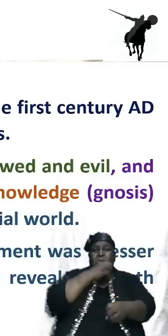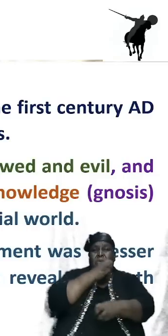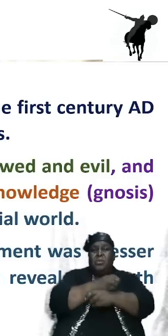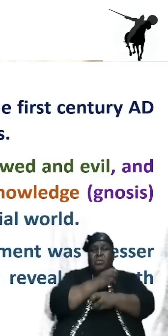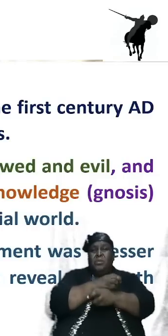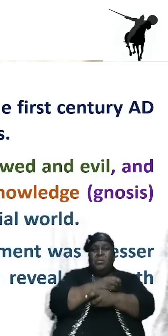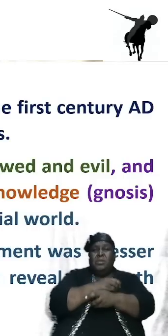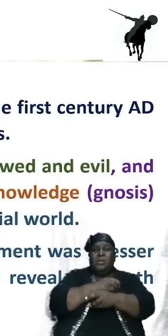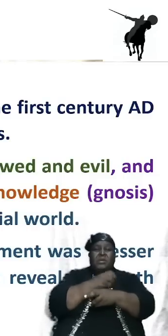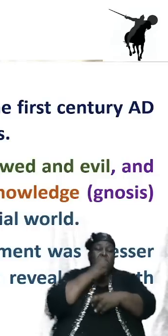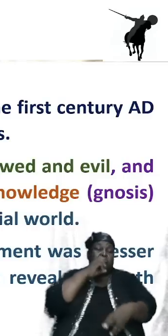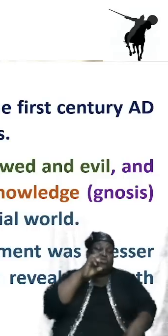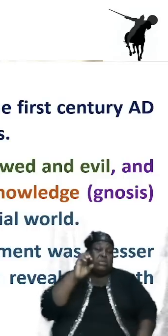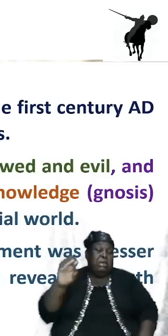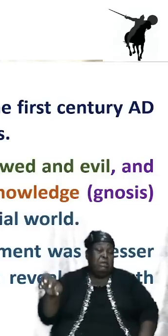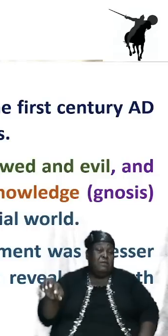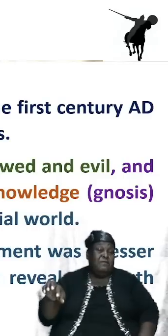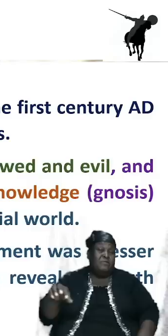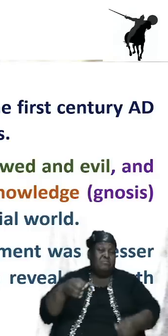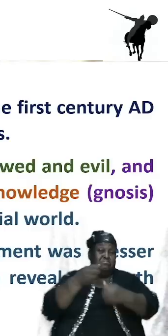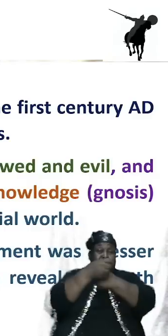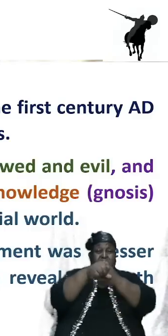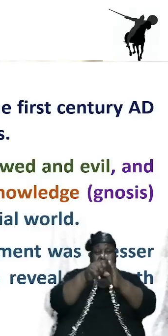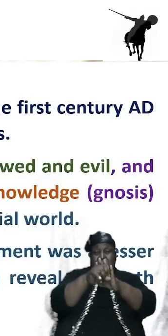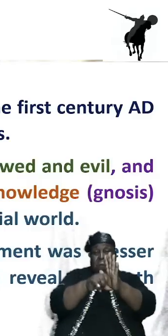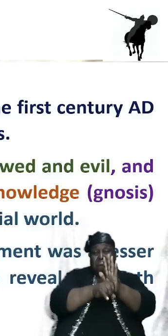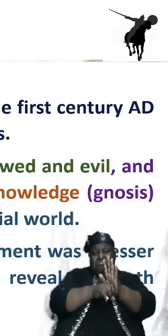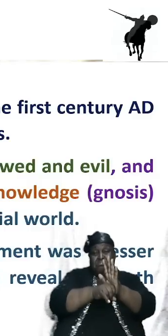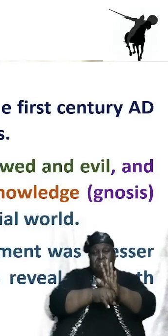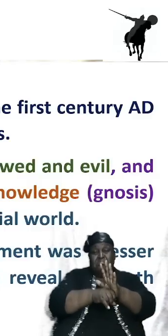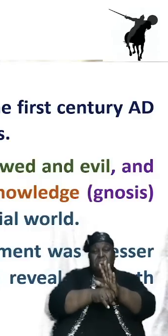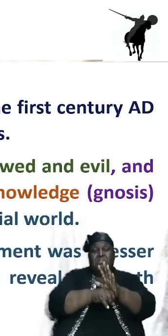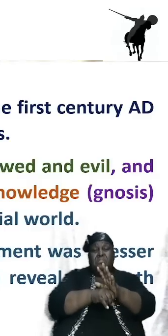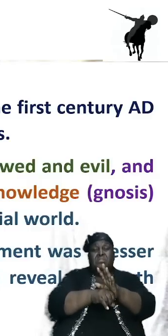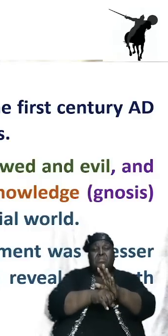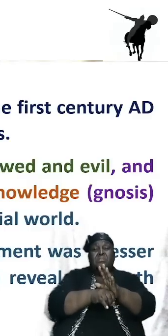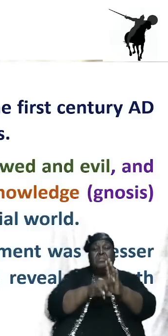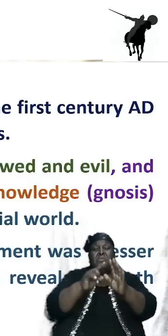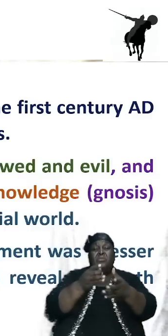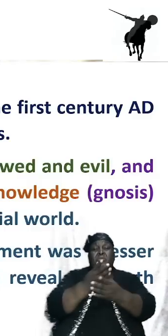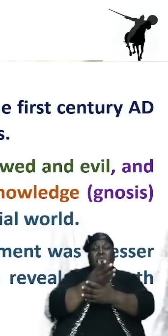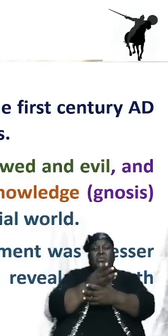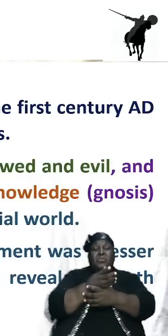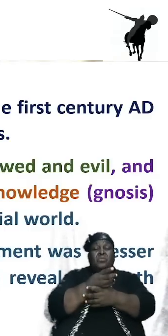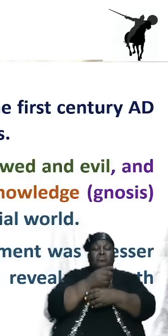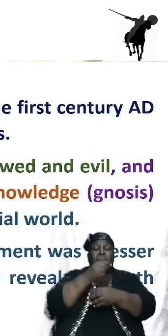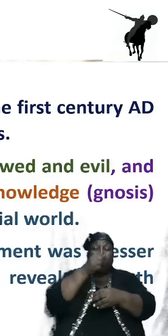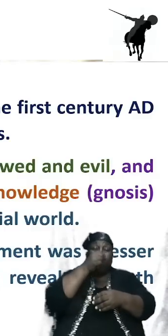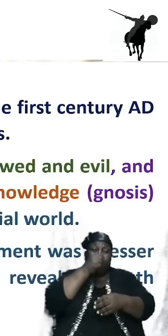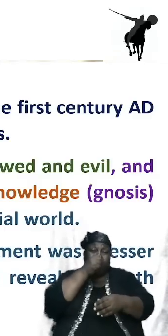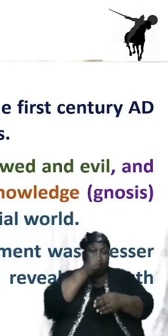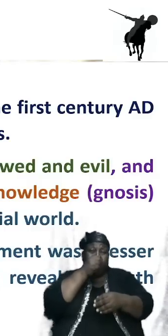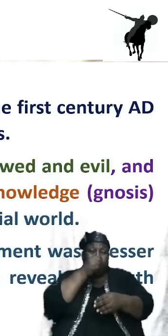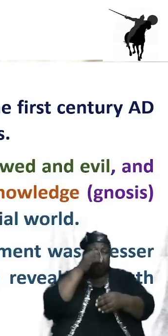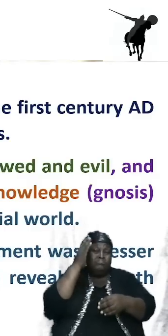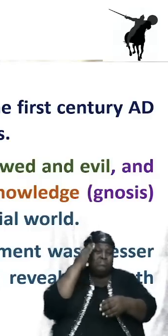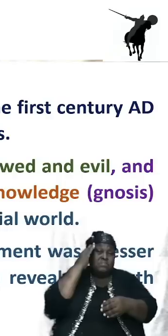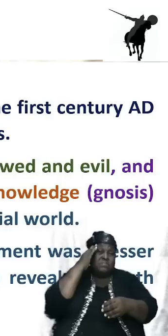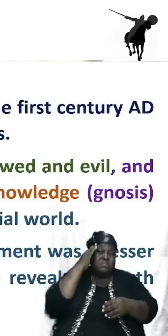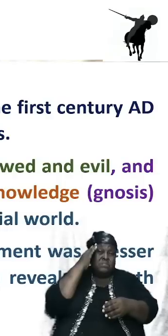and evil, and that salvation can be achieved through secret knowledge. Gnosis.